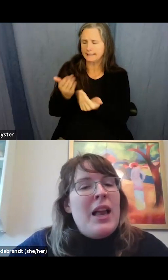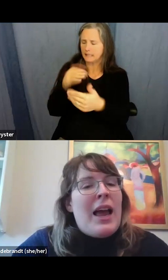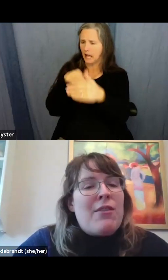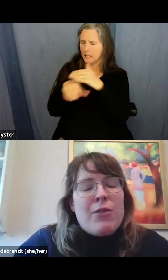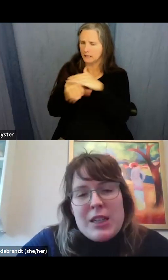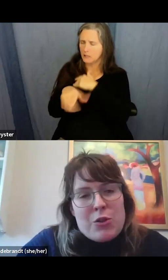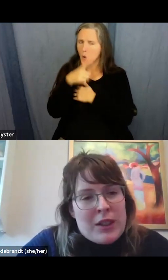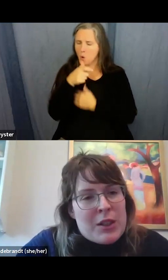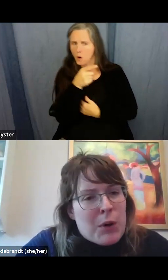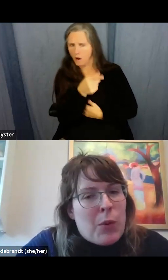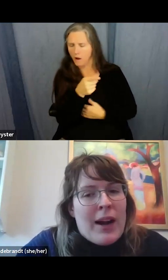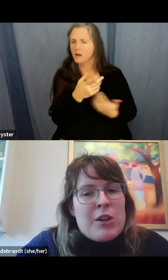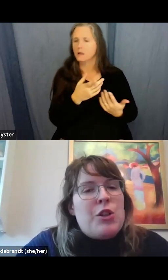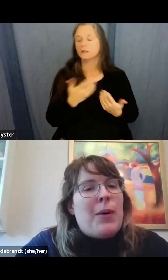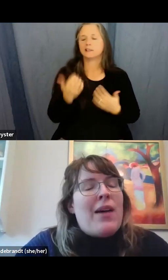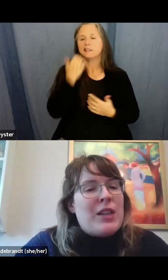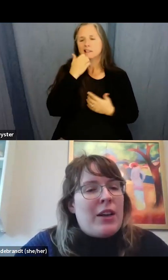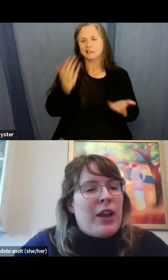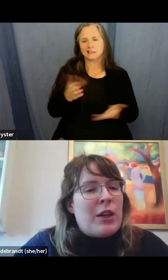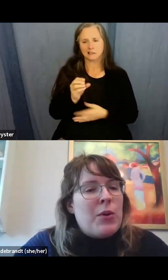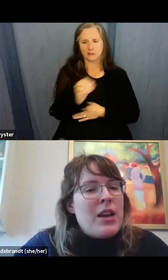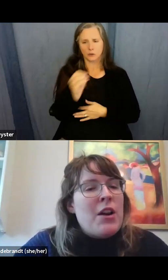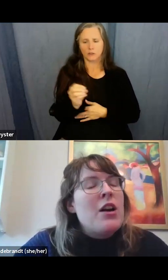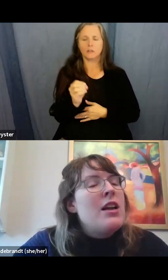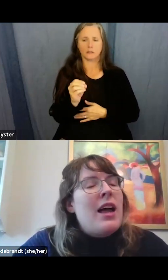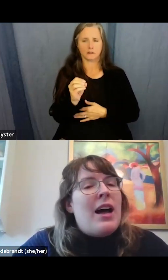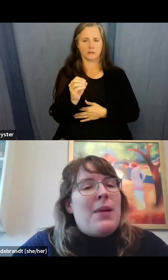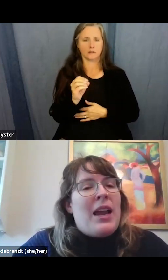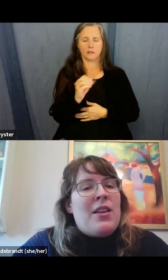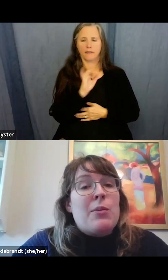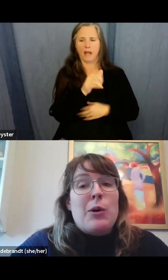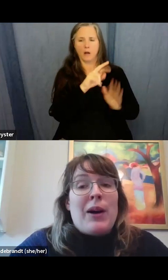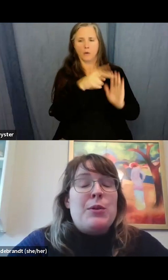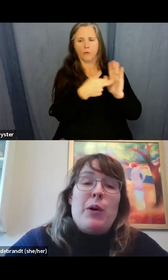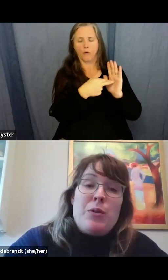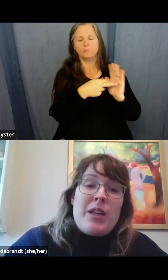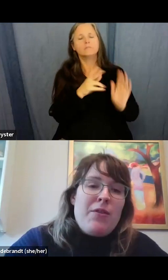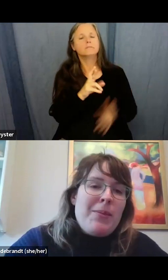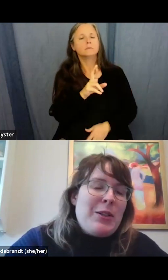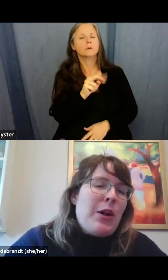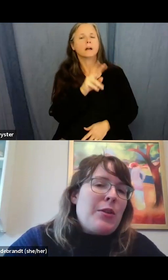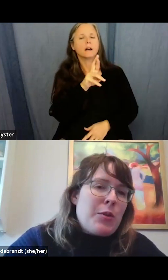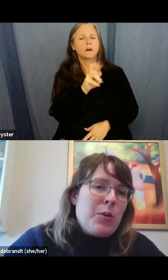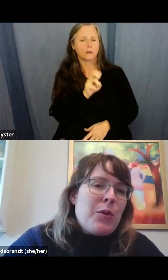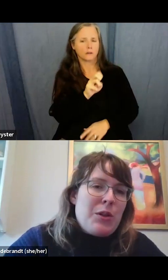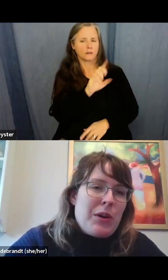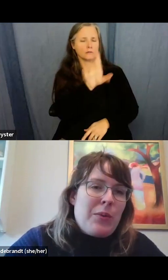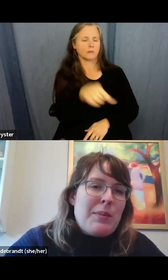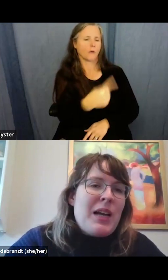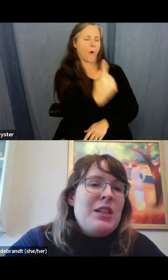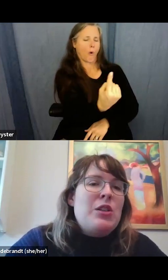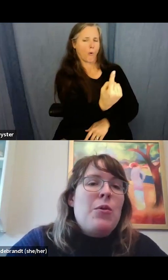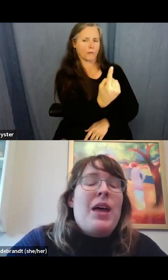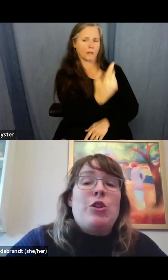to. Every district is required to have a Title IX coordinator, and they're required to post that information on the school or